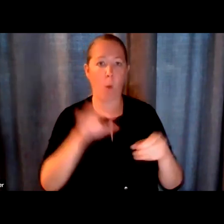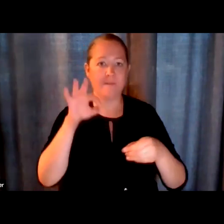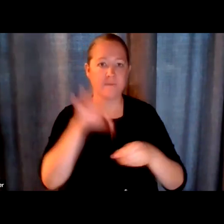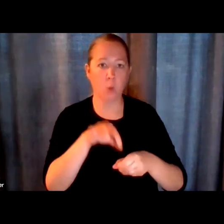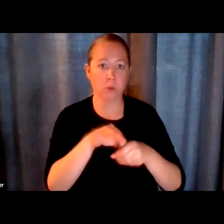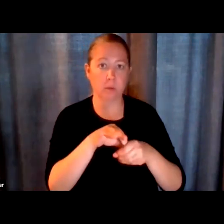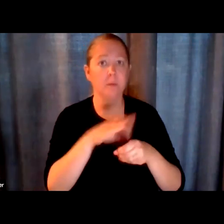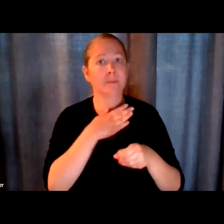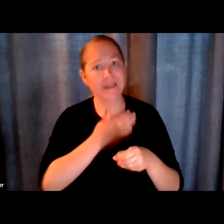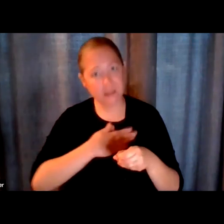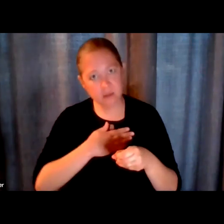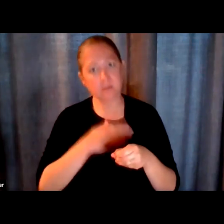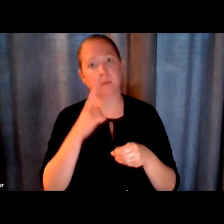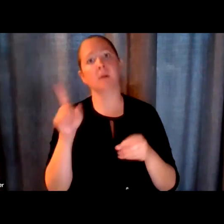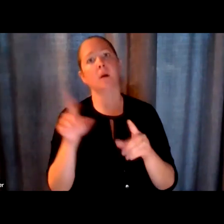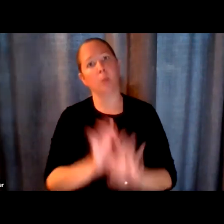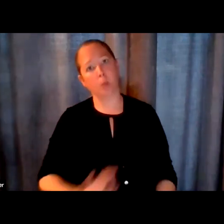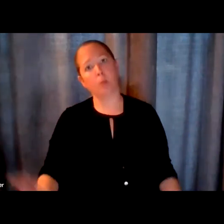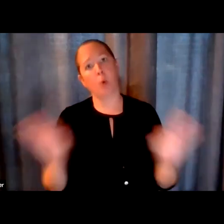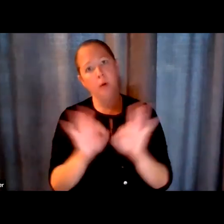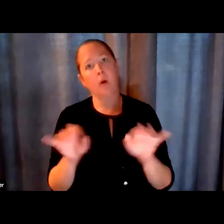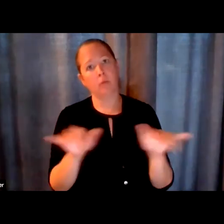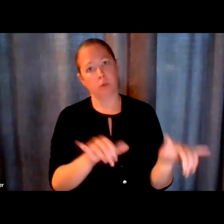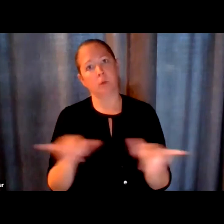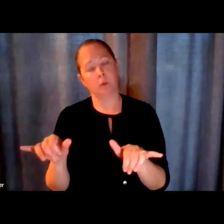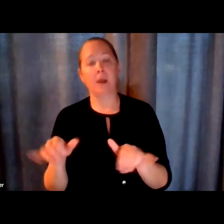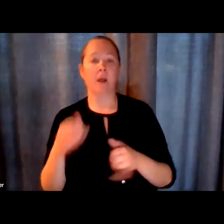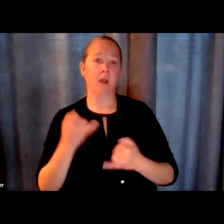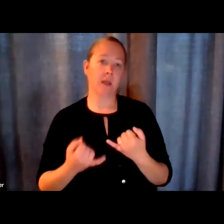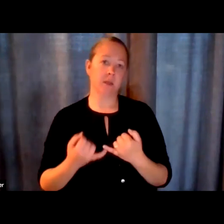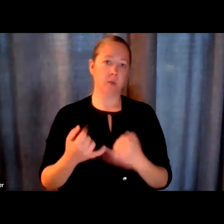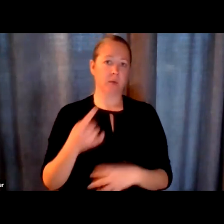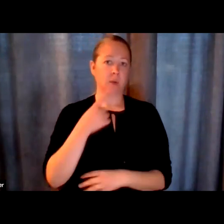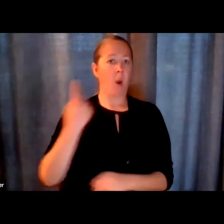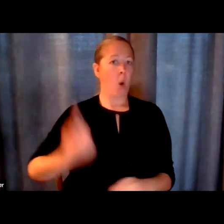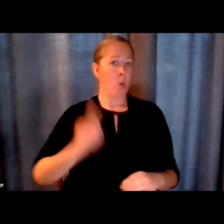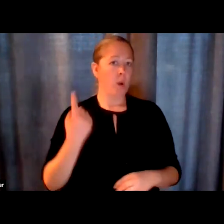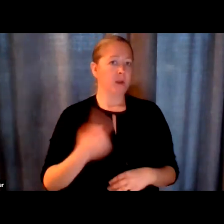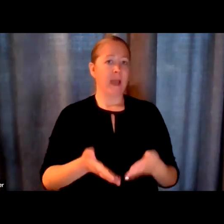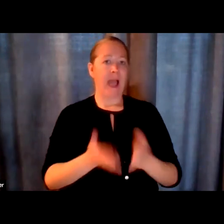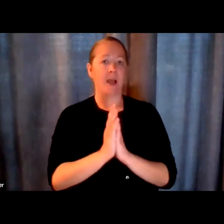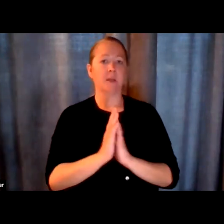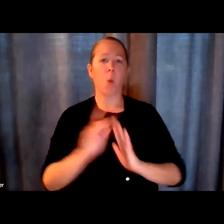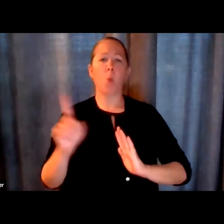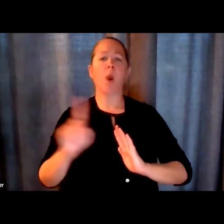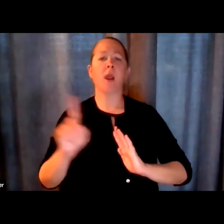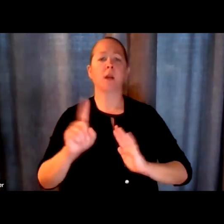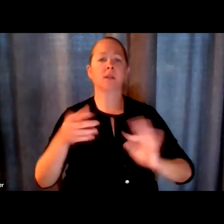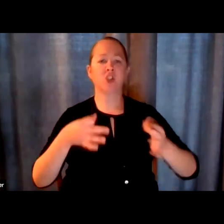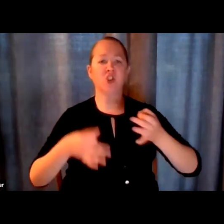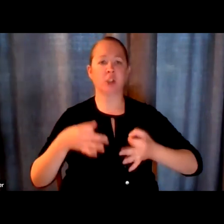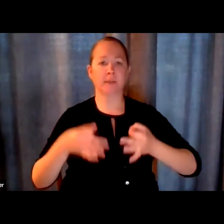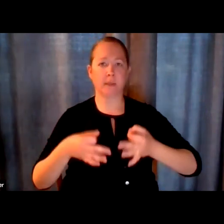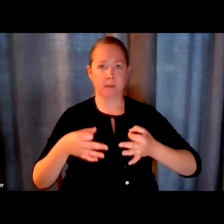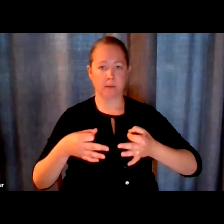involved. And lastly, I'd say always ask, where is the justice in this